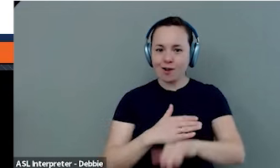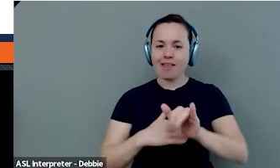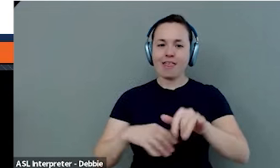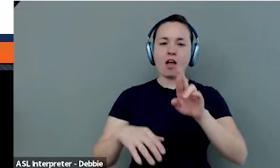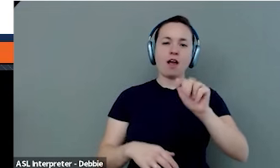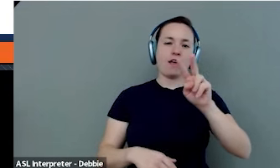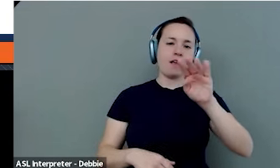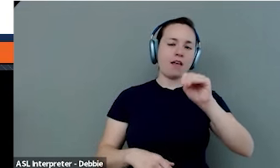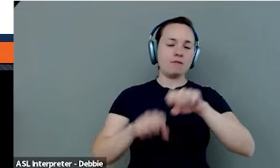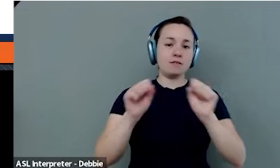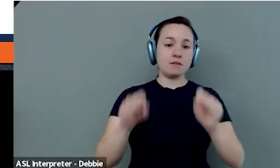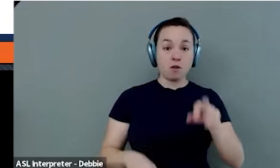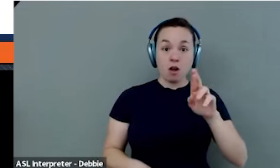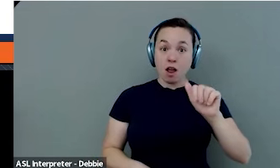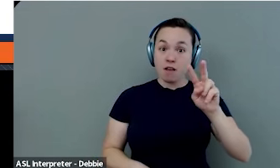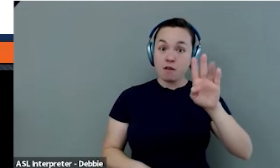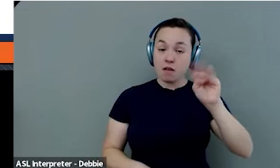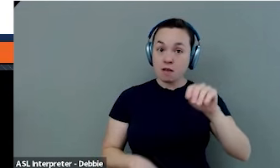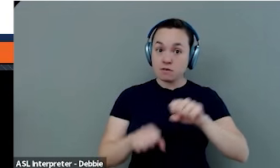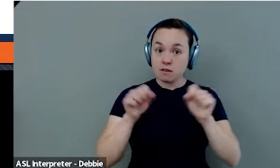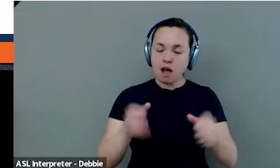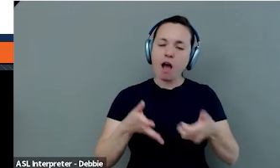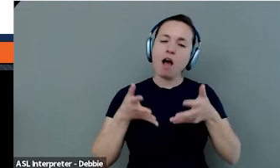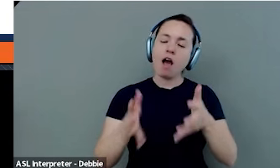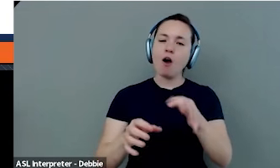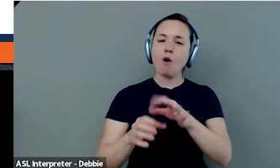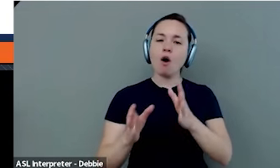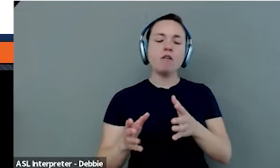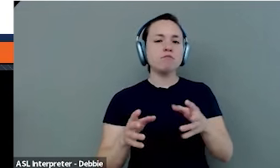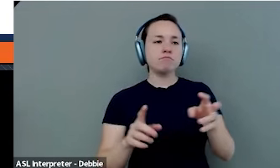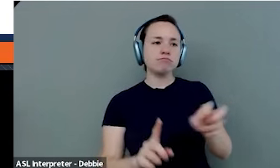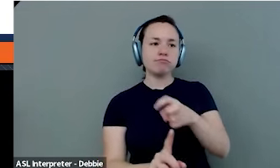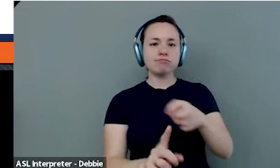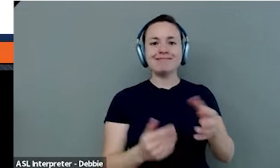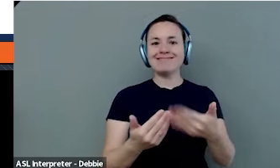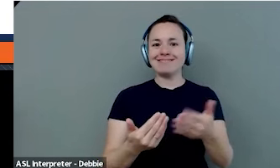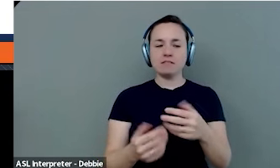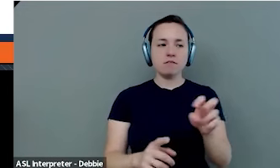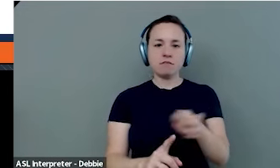The RAVBM system allows the voter to easily switch between English,